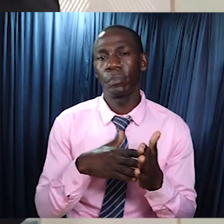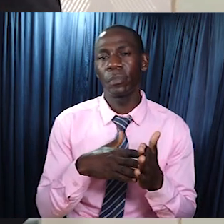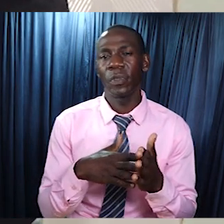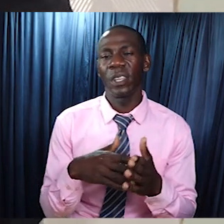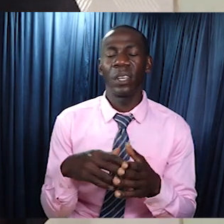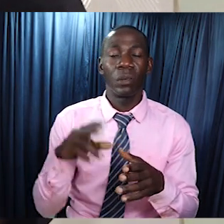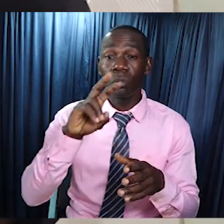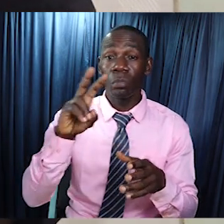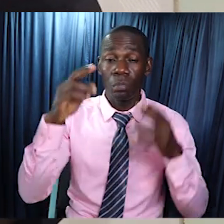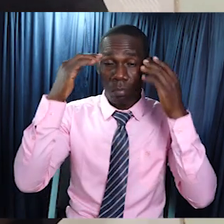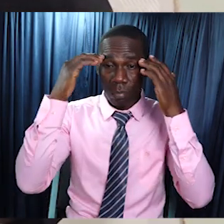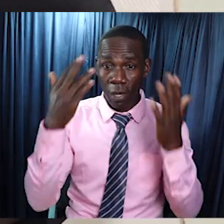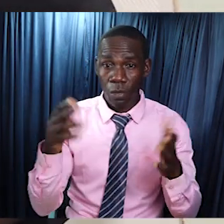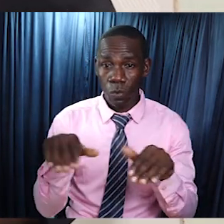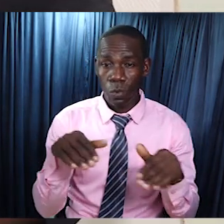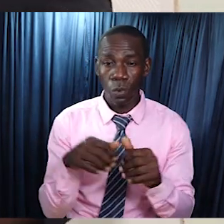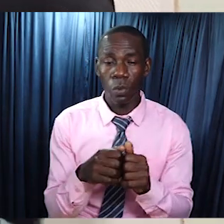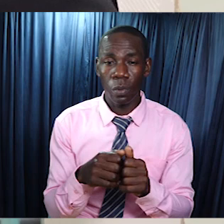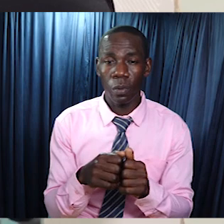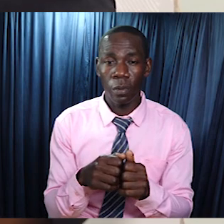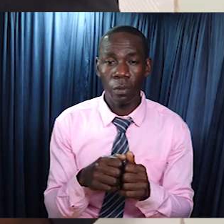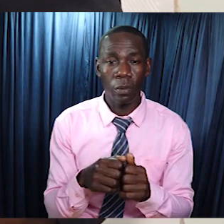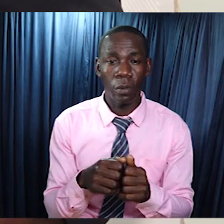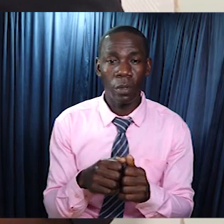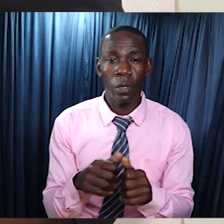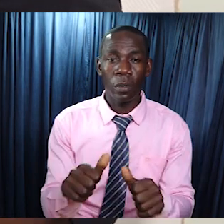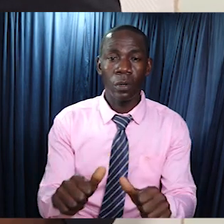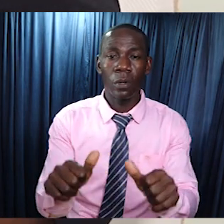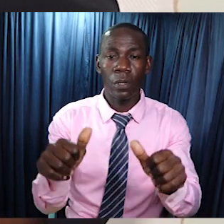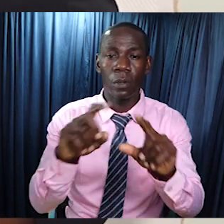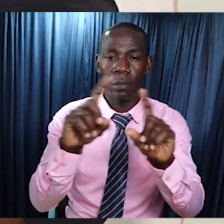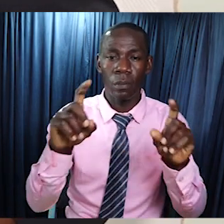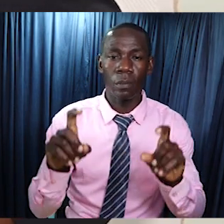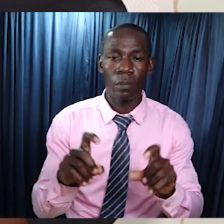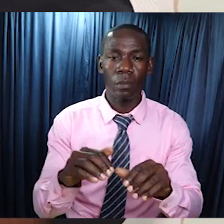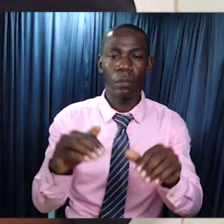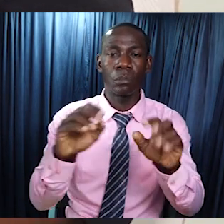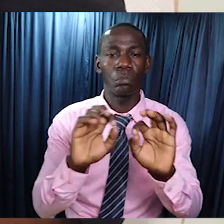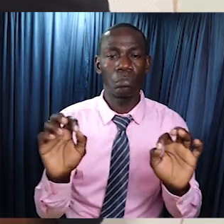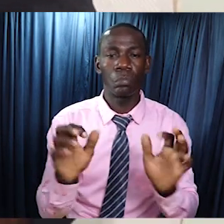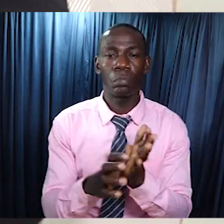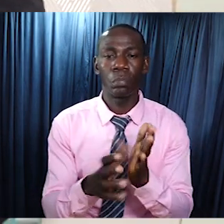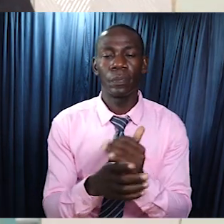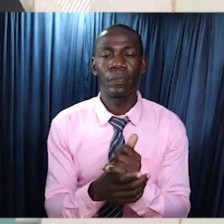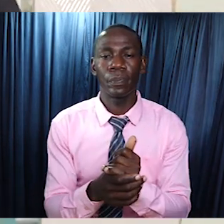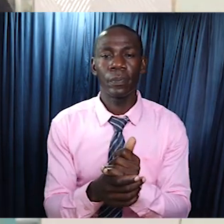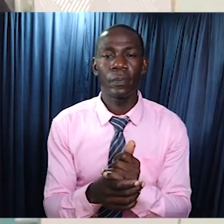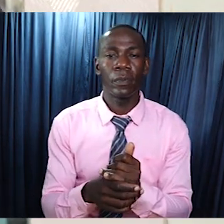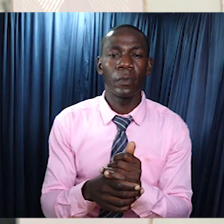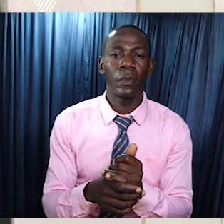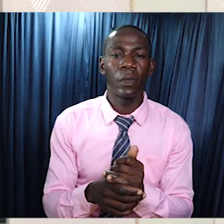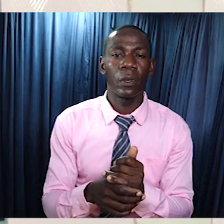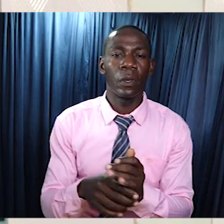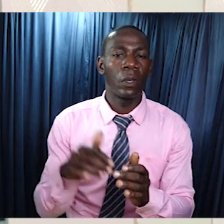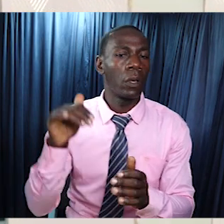Nikashindwa tutafanya nini. I failed on what to do. Manake sasa hangeweza kuendelea na mtihani. Because she could not continue with the exam. Nikapigia